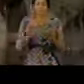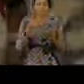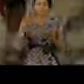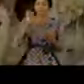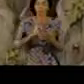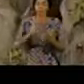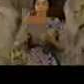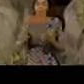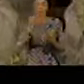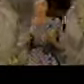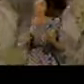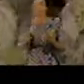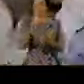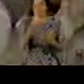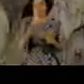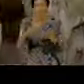be